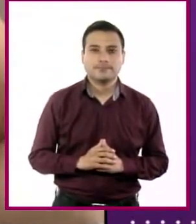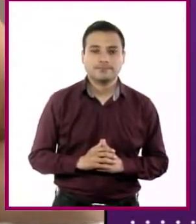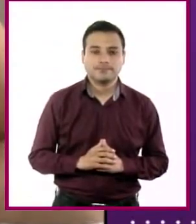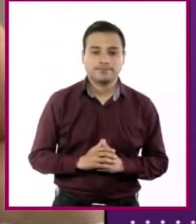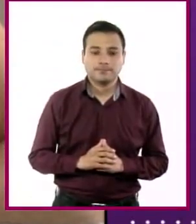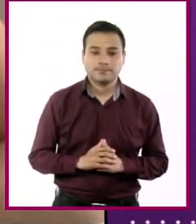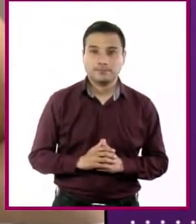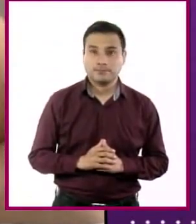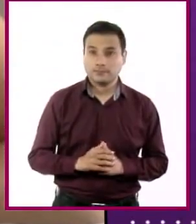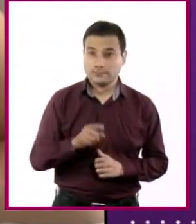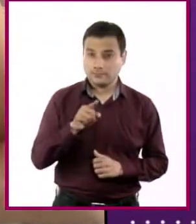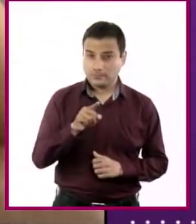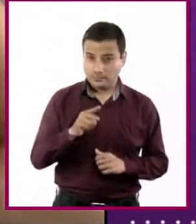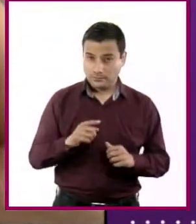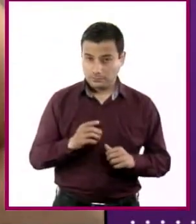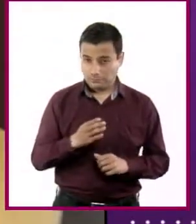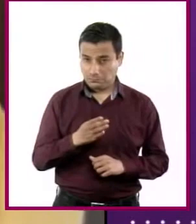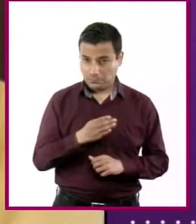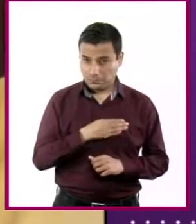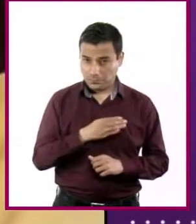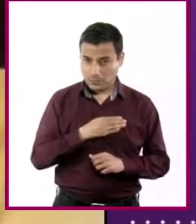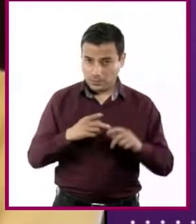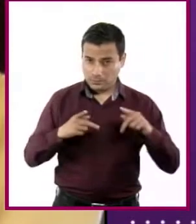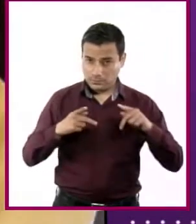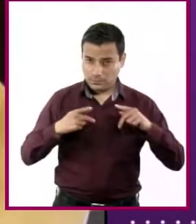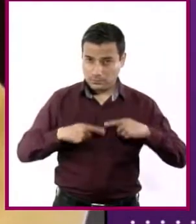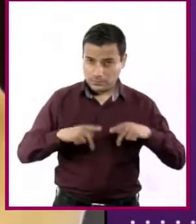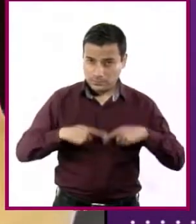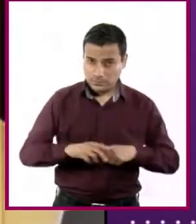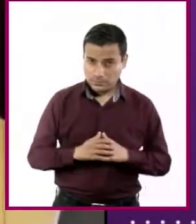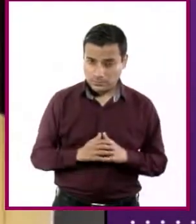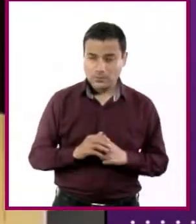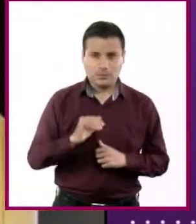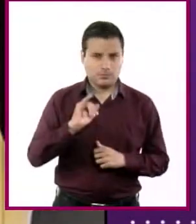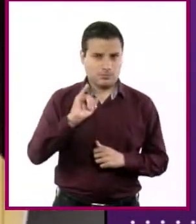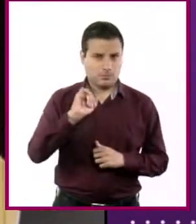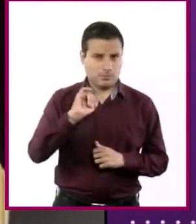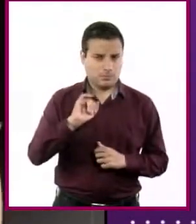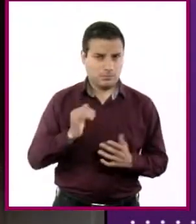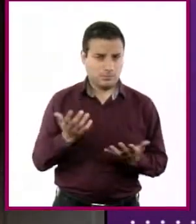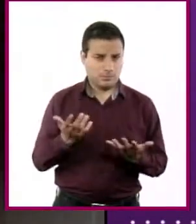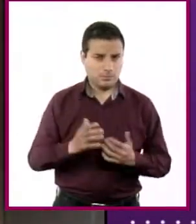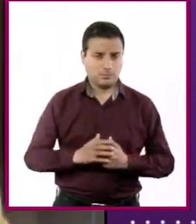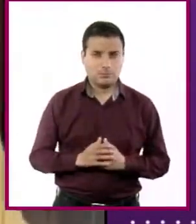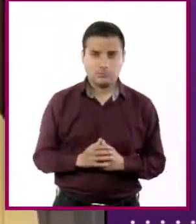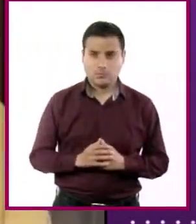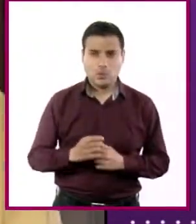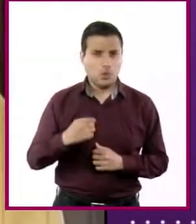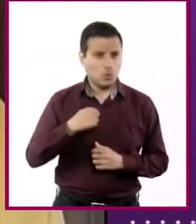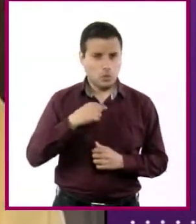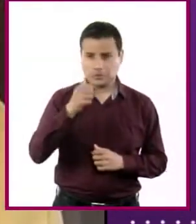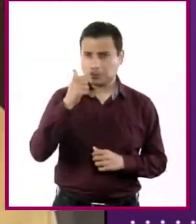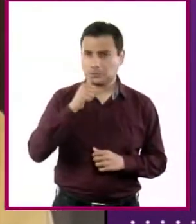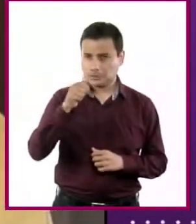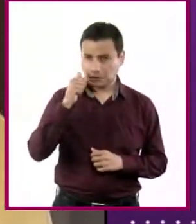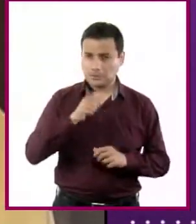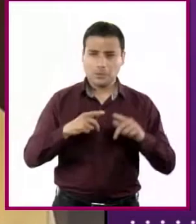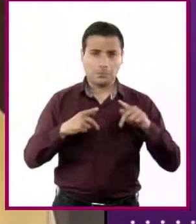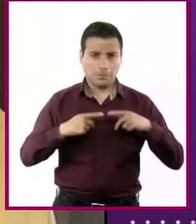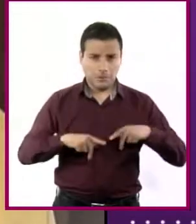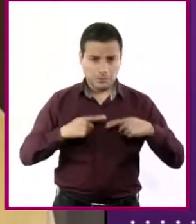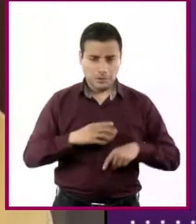Will you be a good person from now on? Yes, I will. I have always been a good